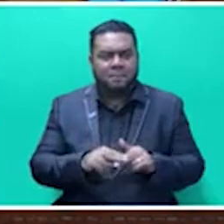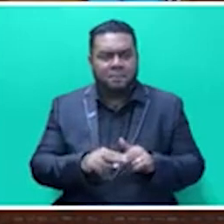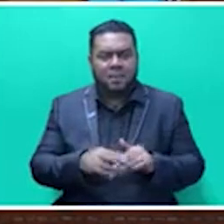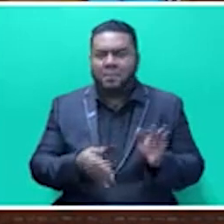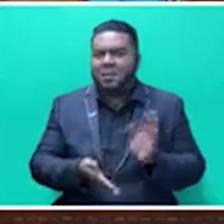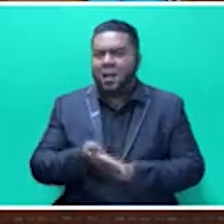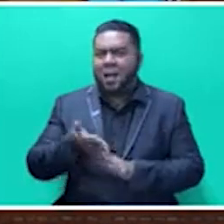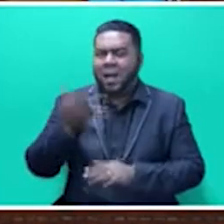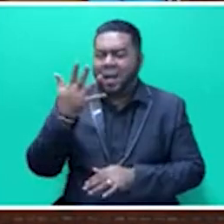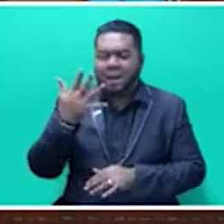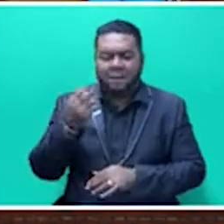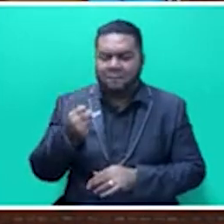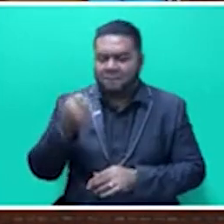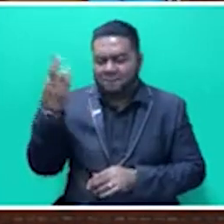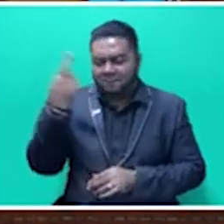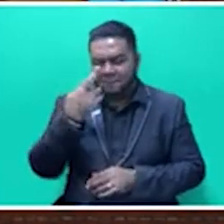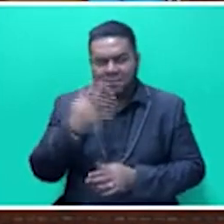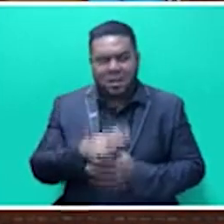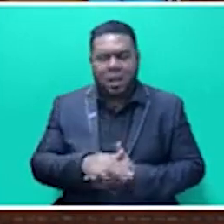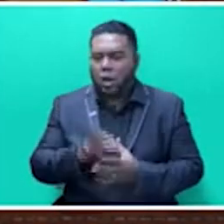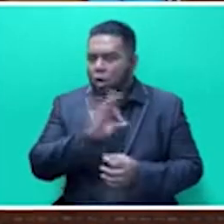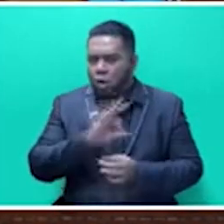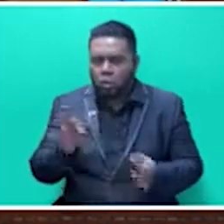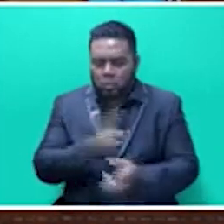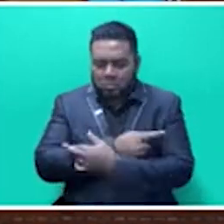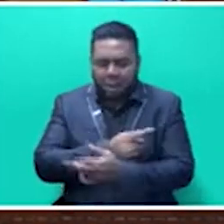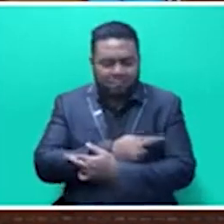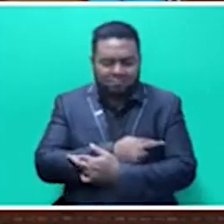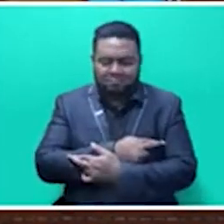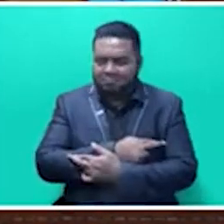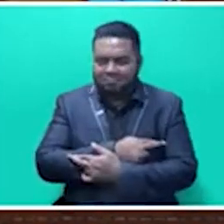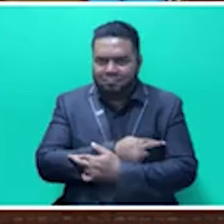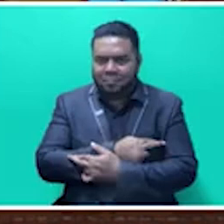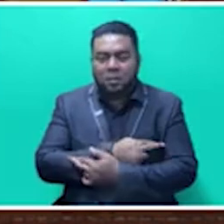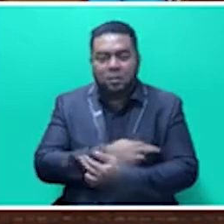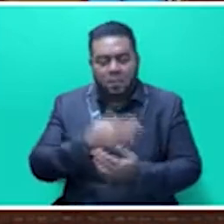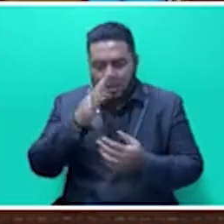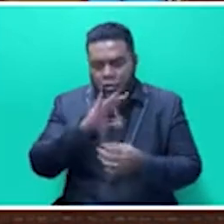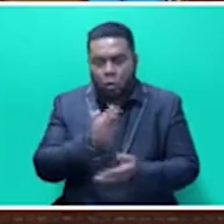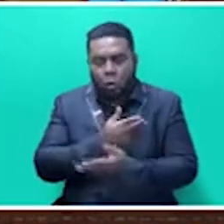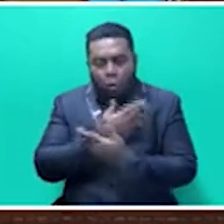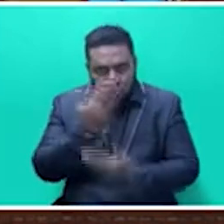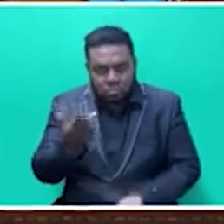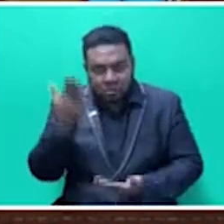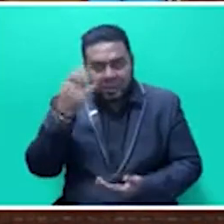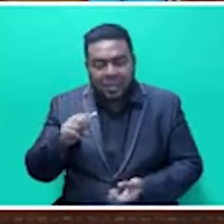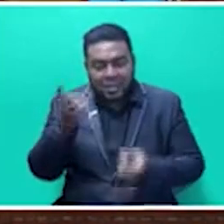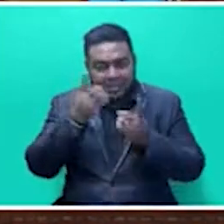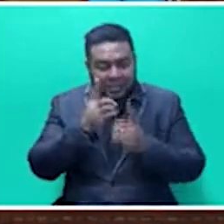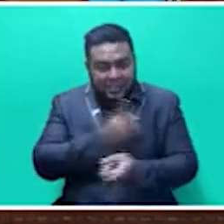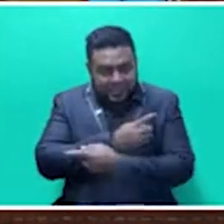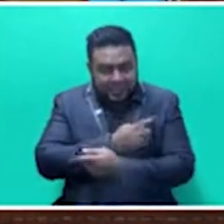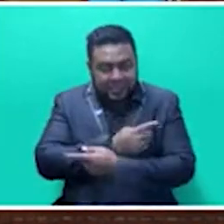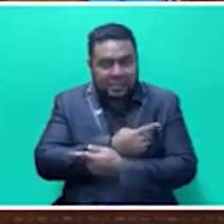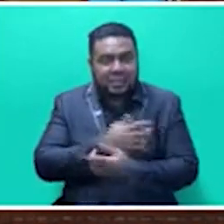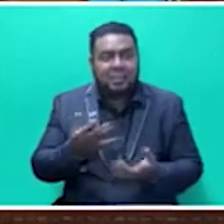highly seditious and disrespectful, while dishonouring the dignity and bringing Parliament